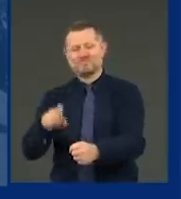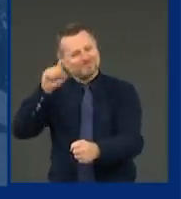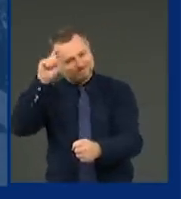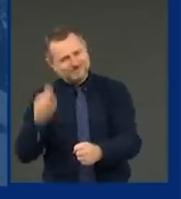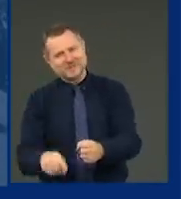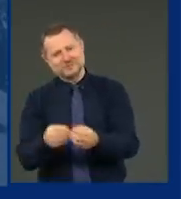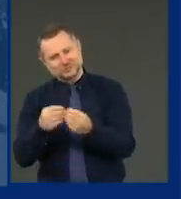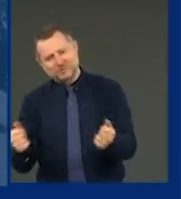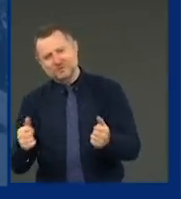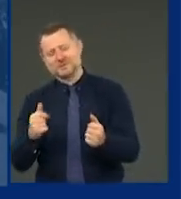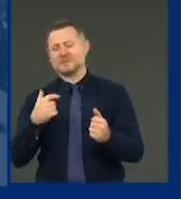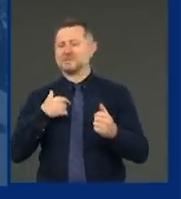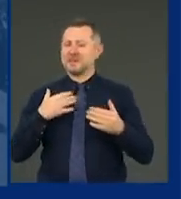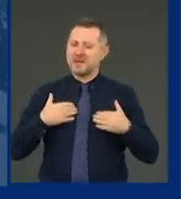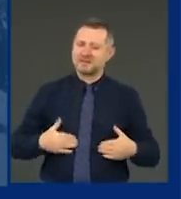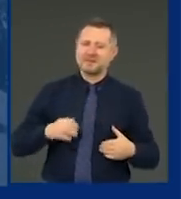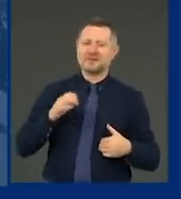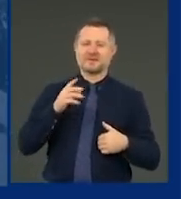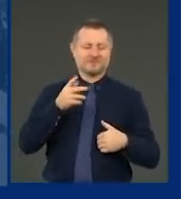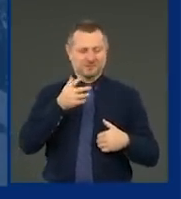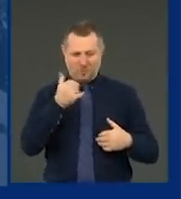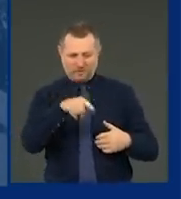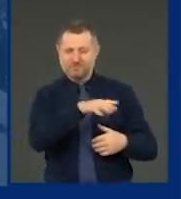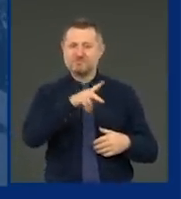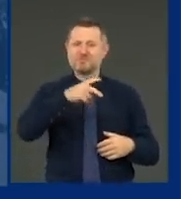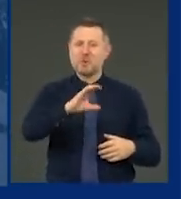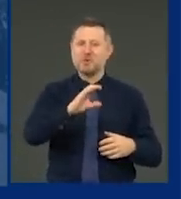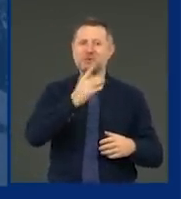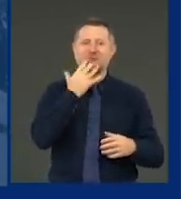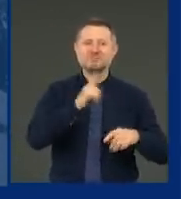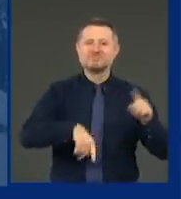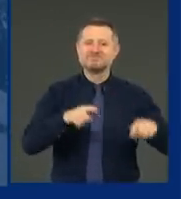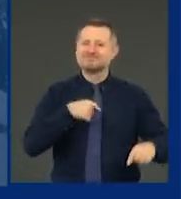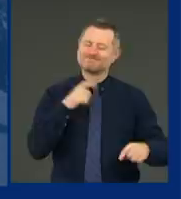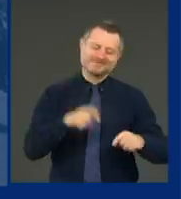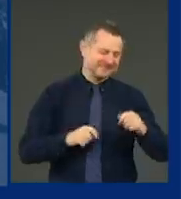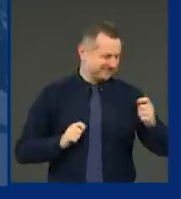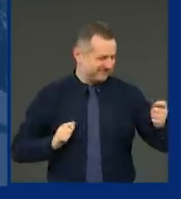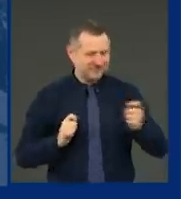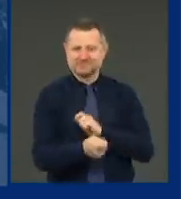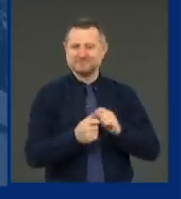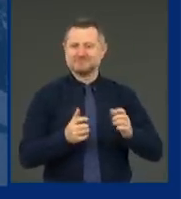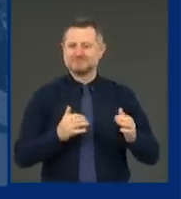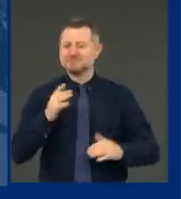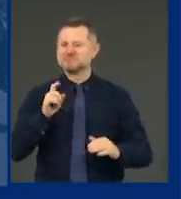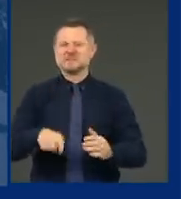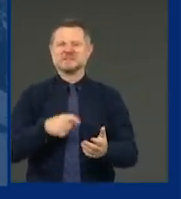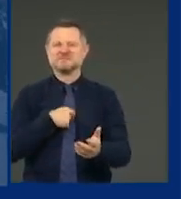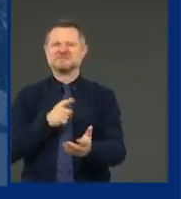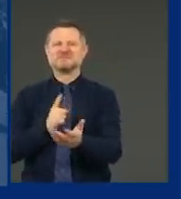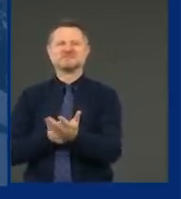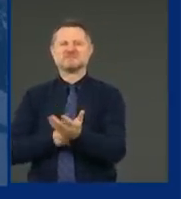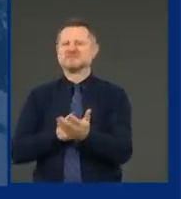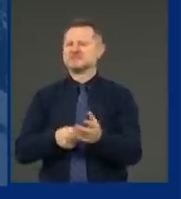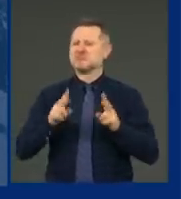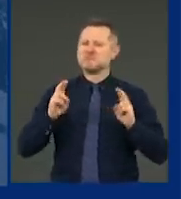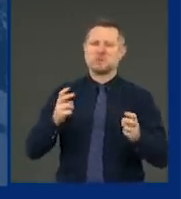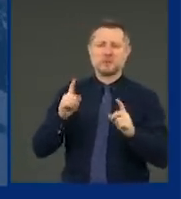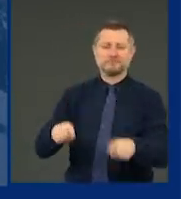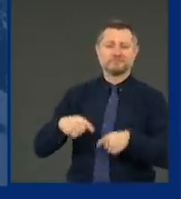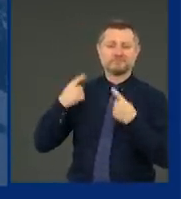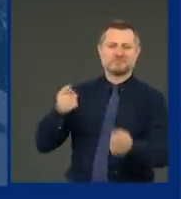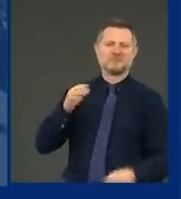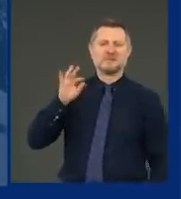And there is a larger context for this conversation today, right? For 90 days, we were just dealing with the COVID